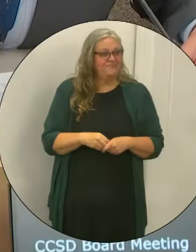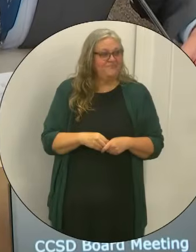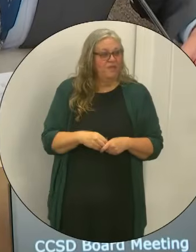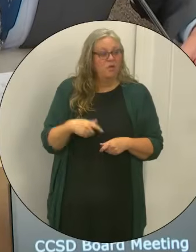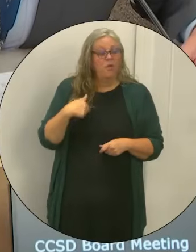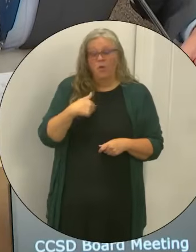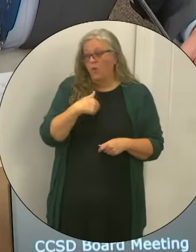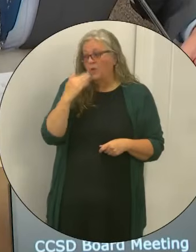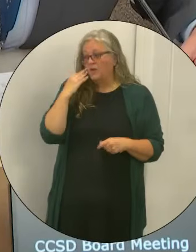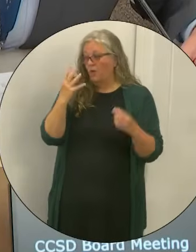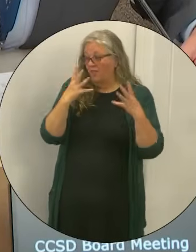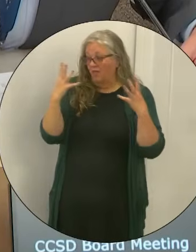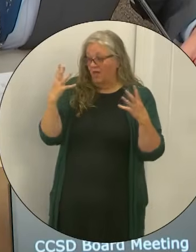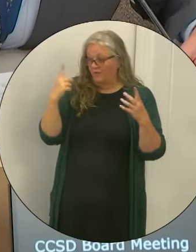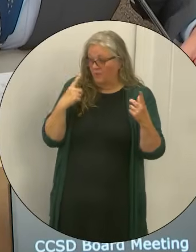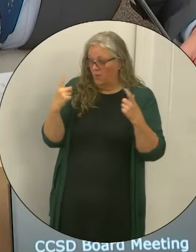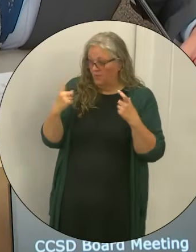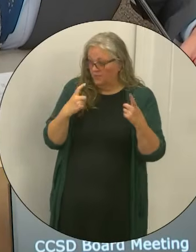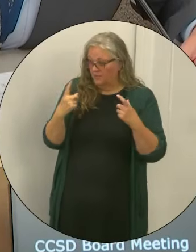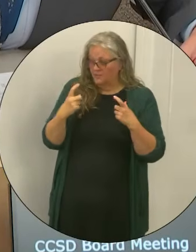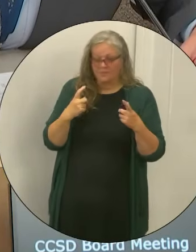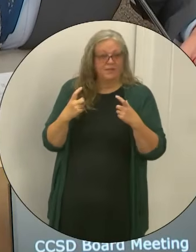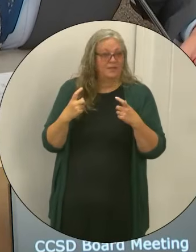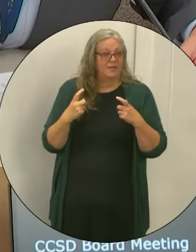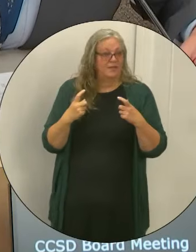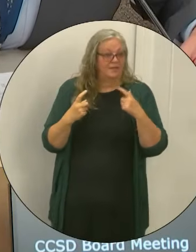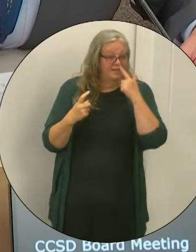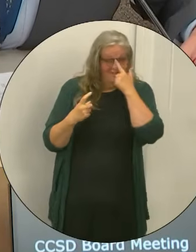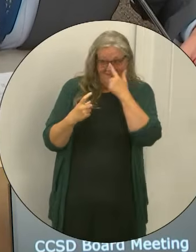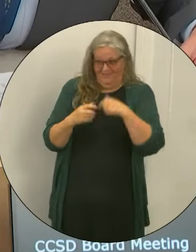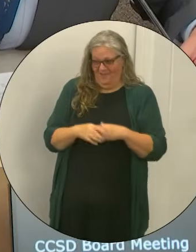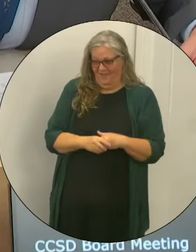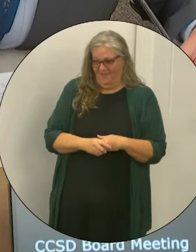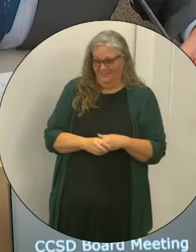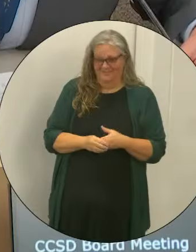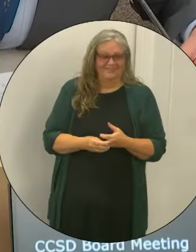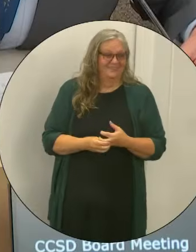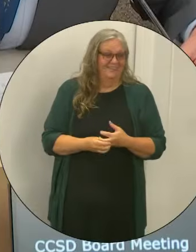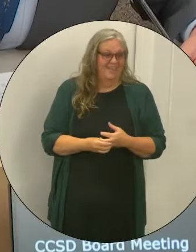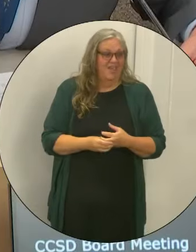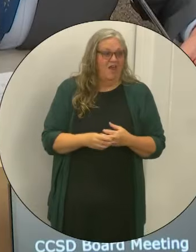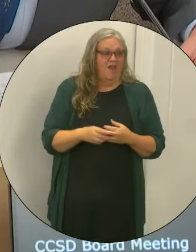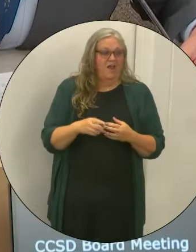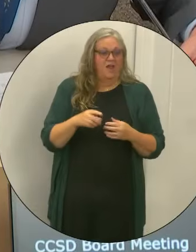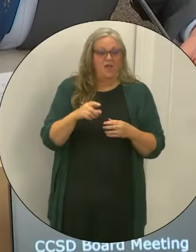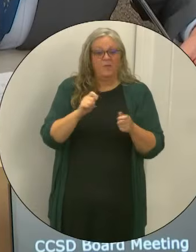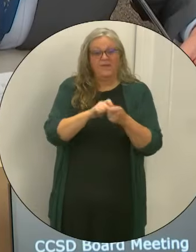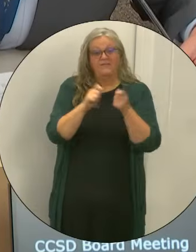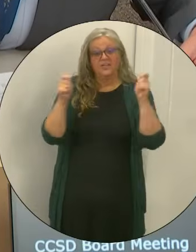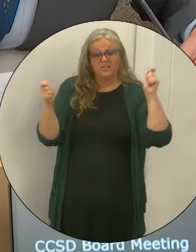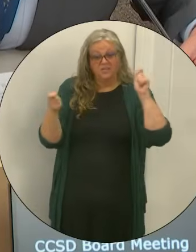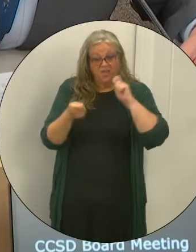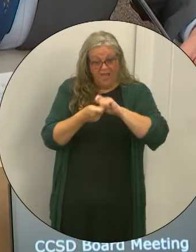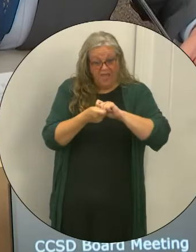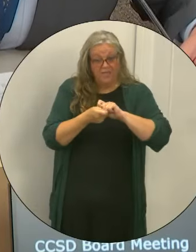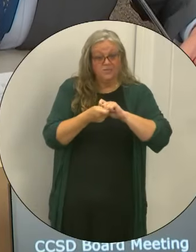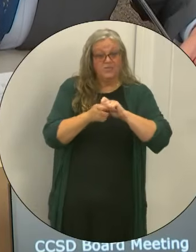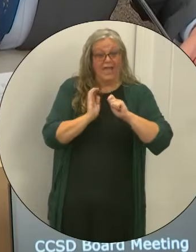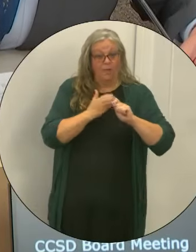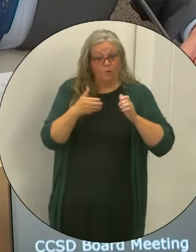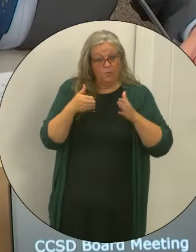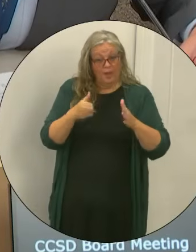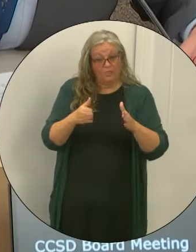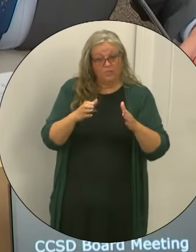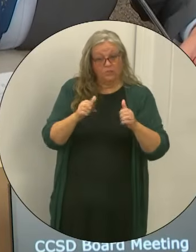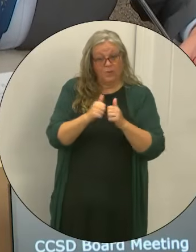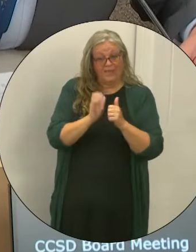know that a lot of these questions have been around since the 2015-2016 school year. And with the change and the direction with the strategic